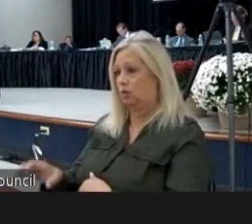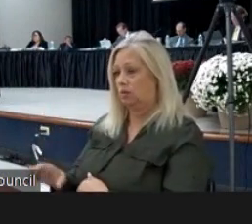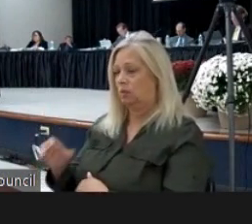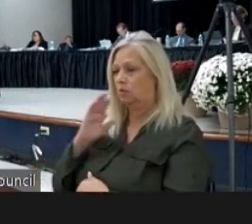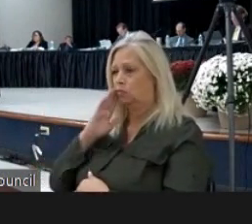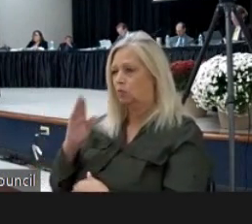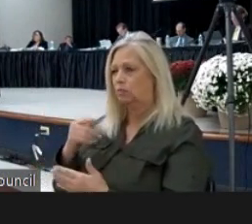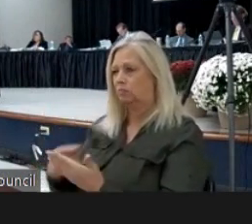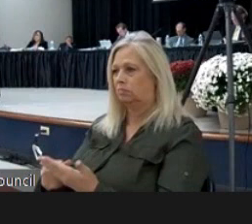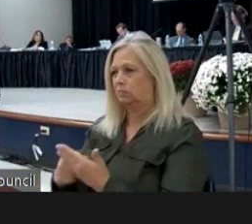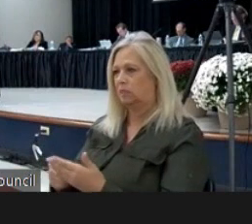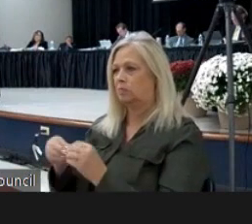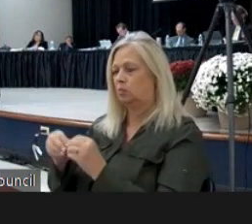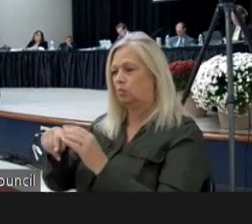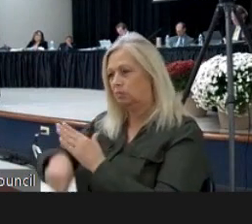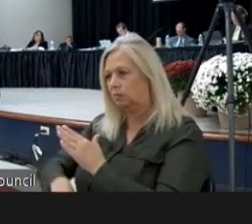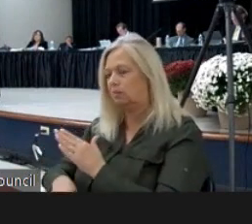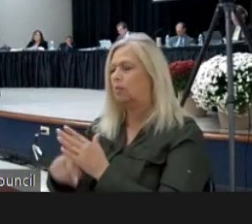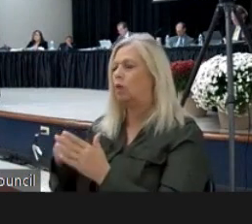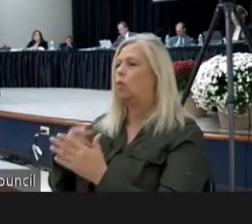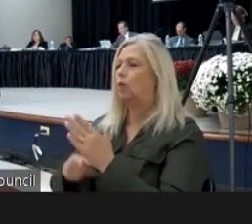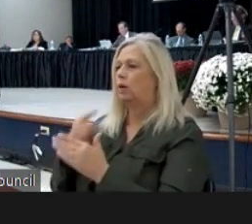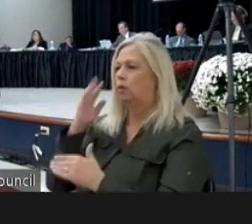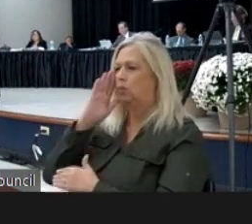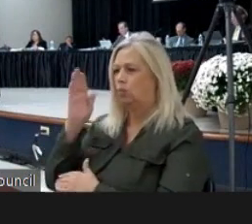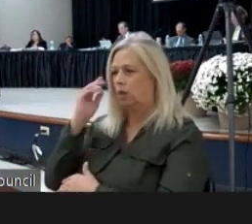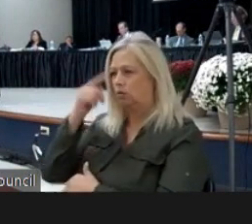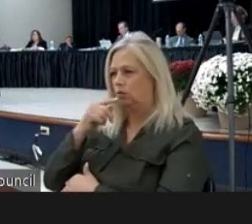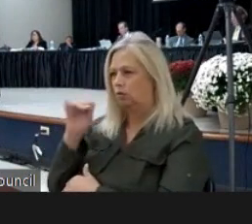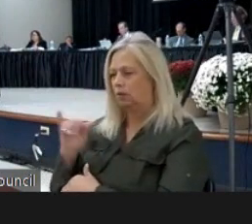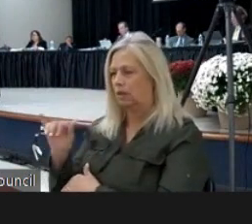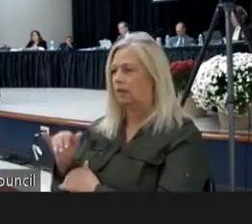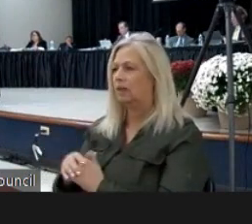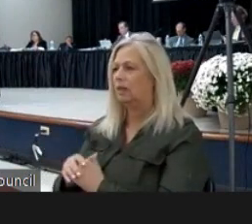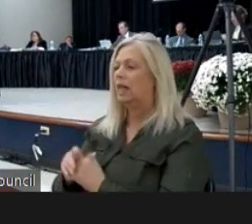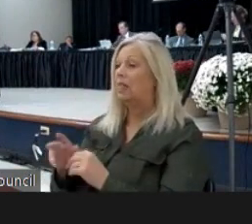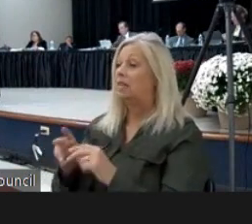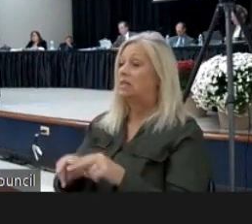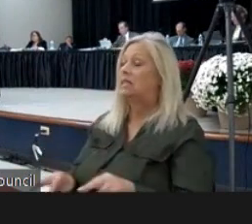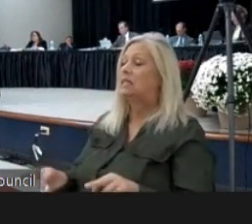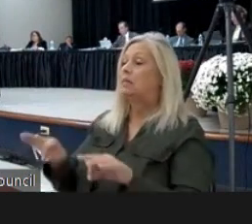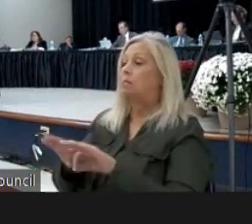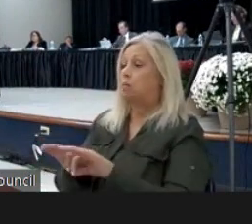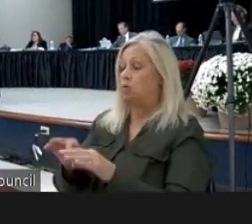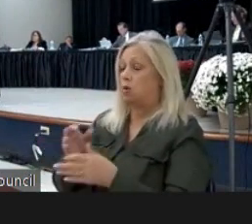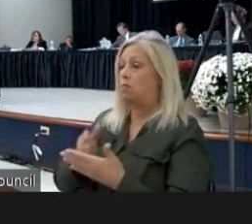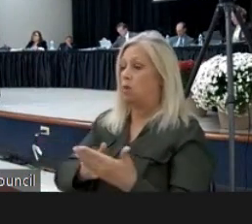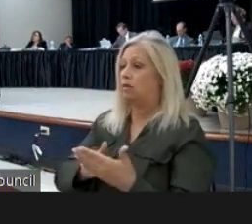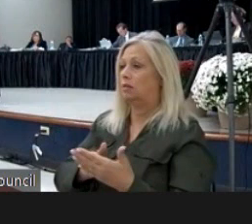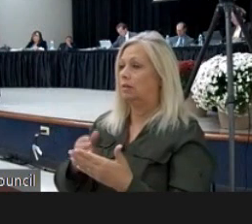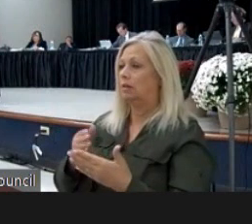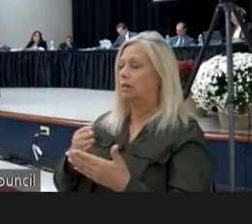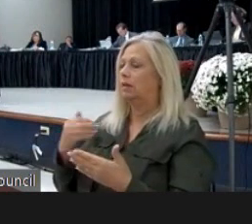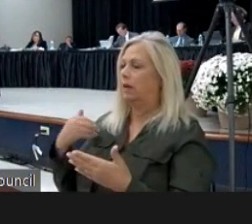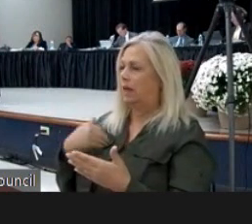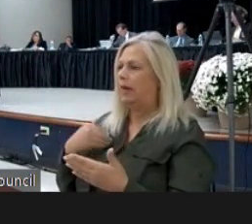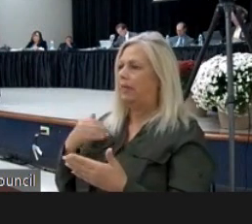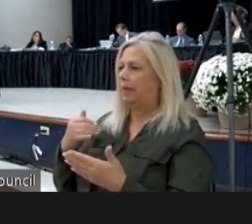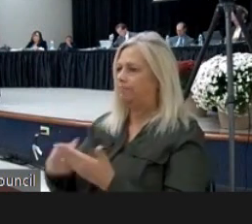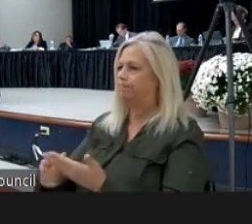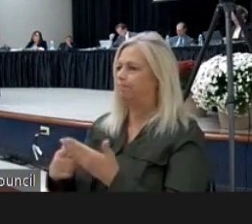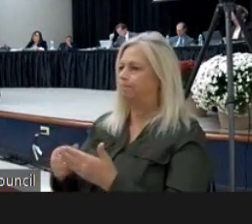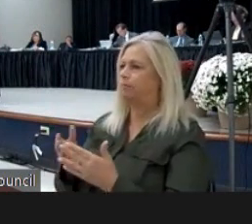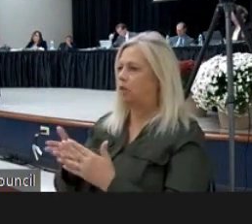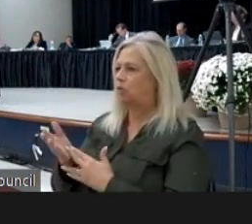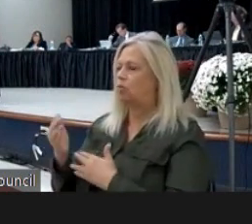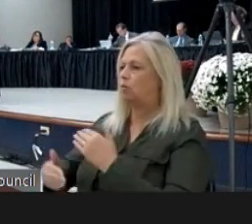terms of design. So yes, Mayor, I think that's a critical part. And that's one of the discussion points we had throughout the process was the need